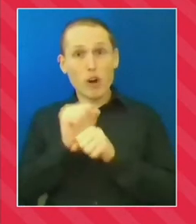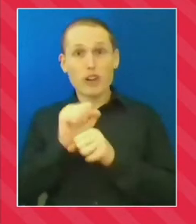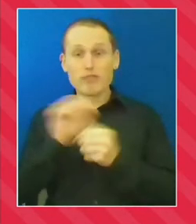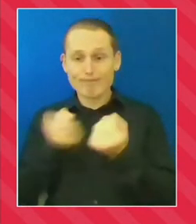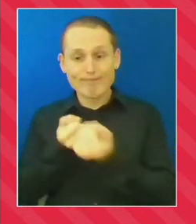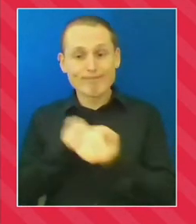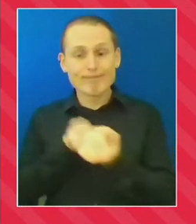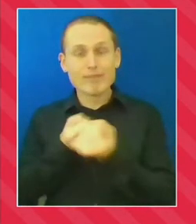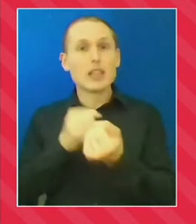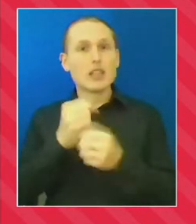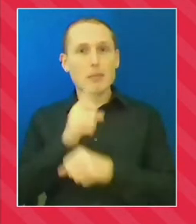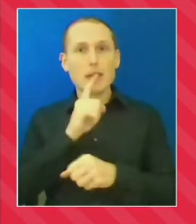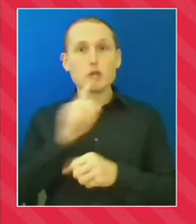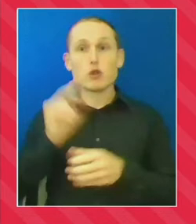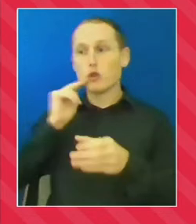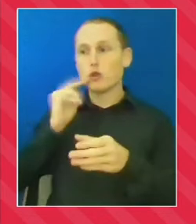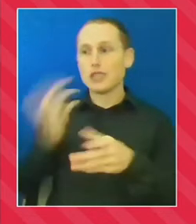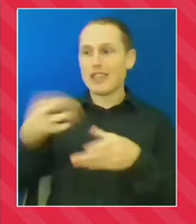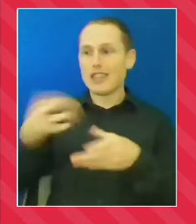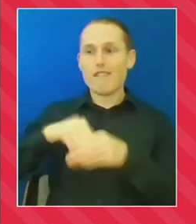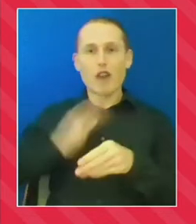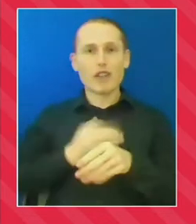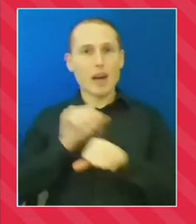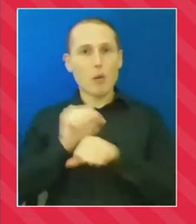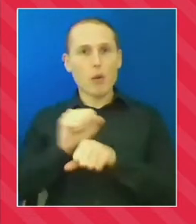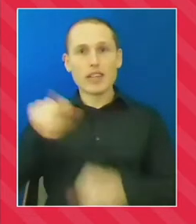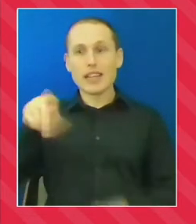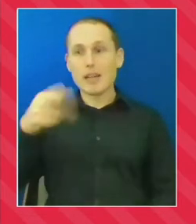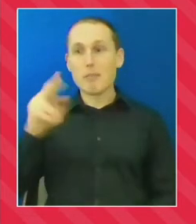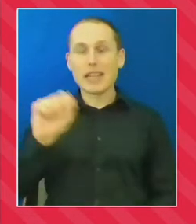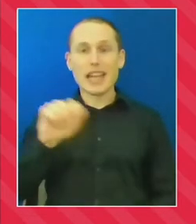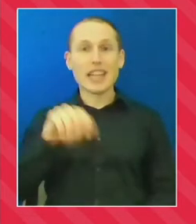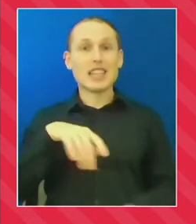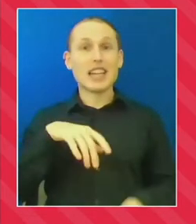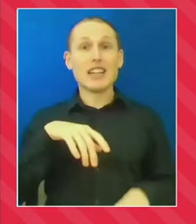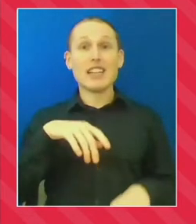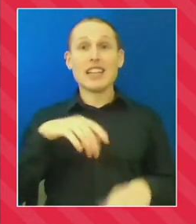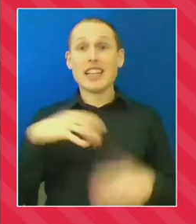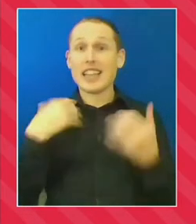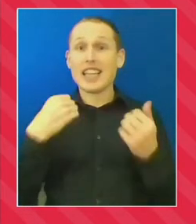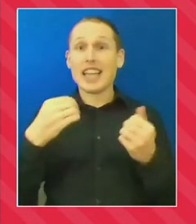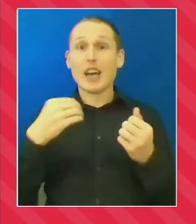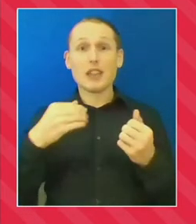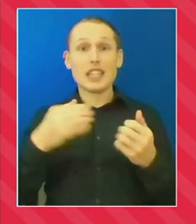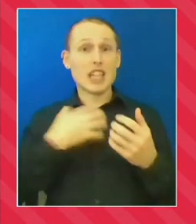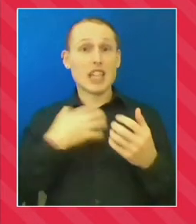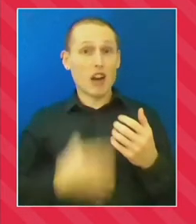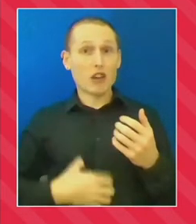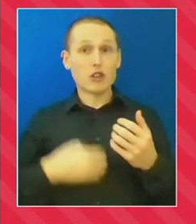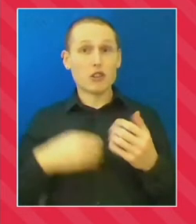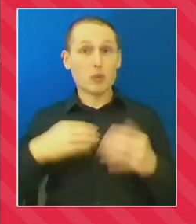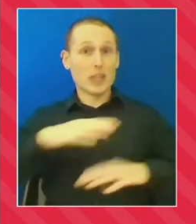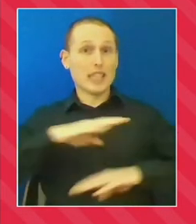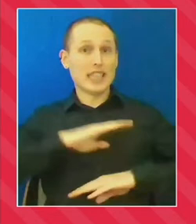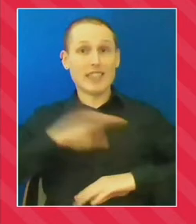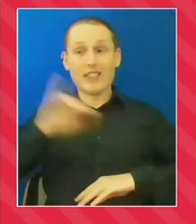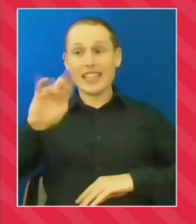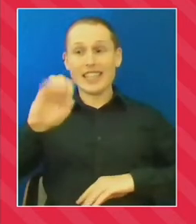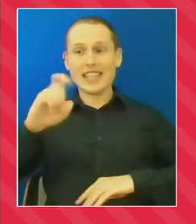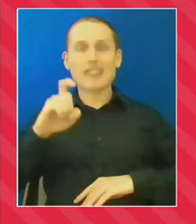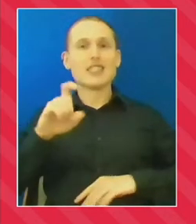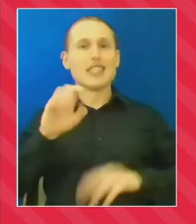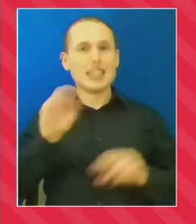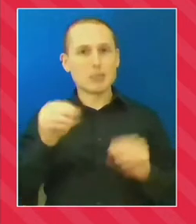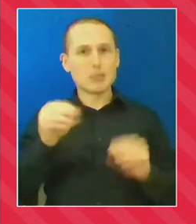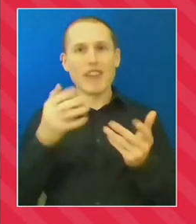this work. And PHA, the Healthy Hunger Relief Index, has really provided that opportunity. And not only that, but the collaborative of